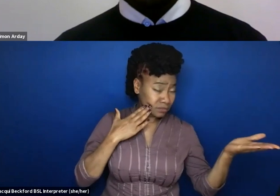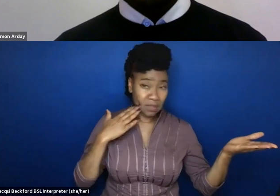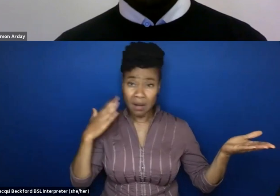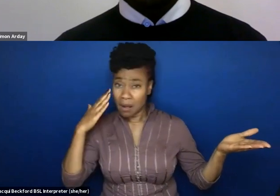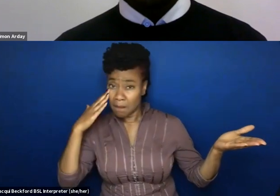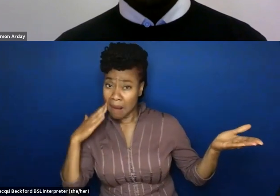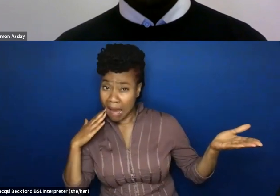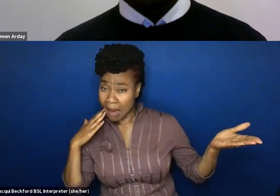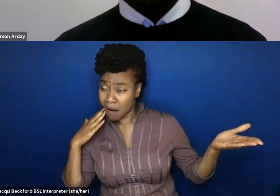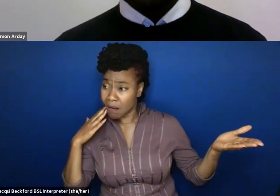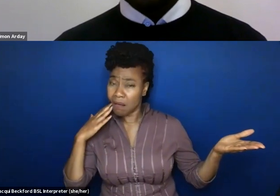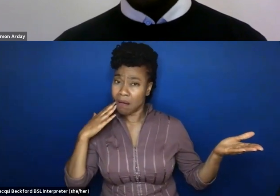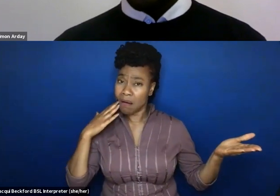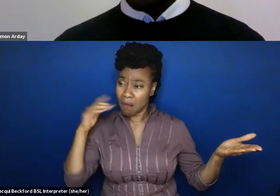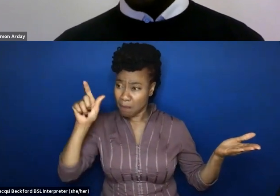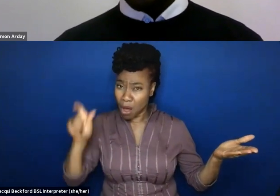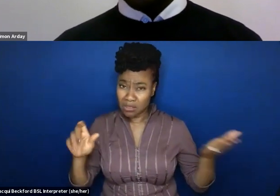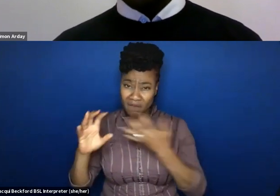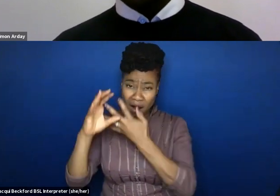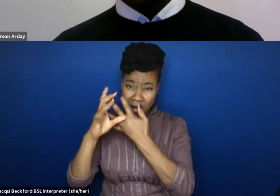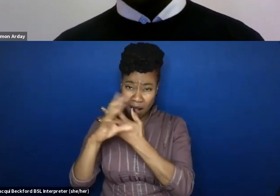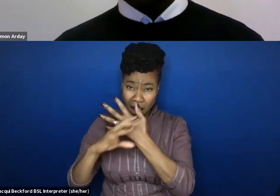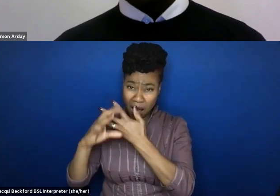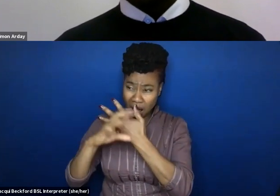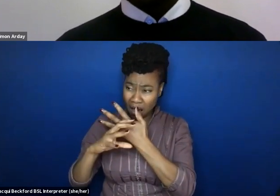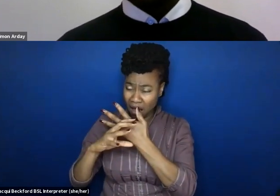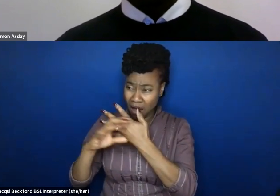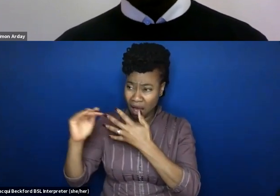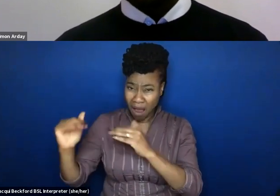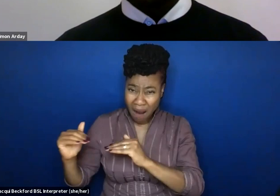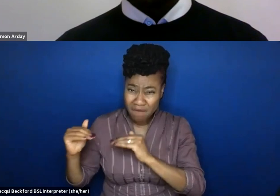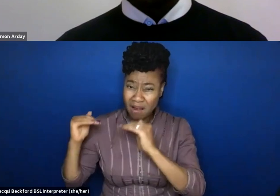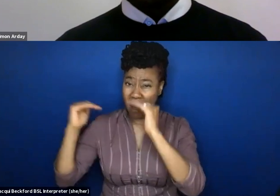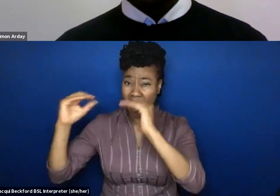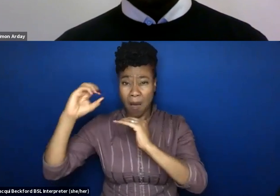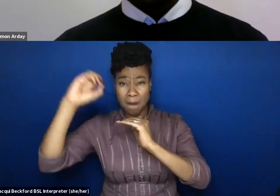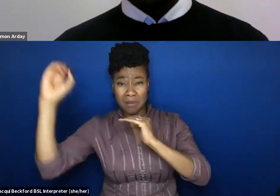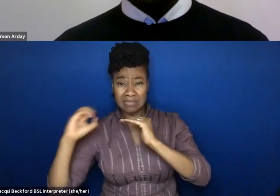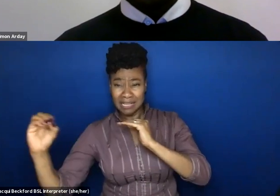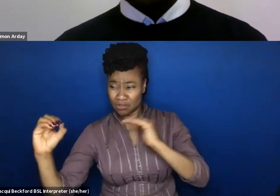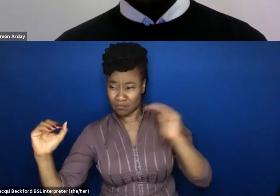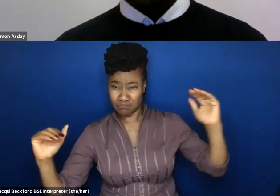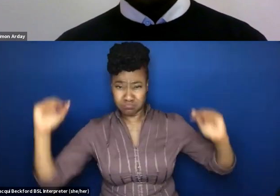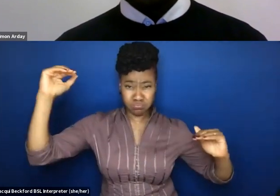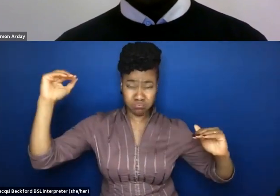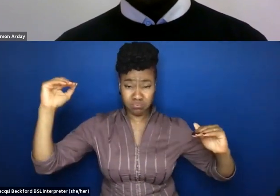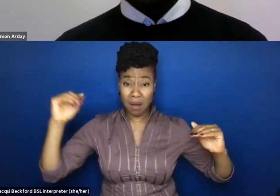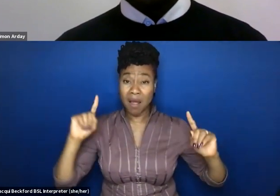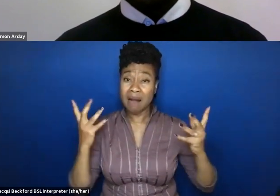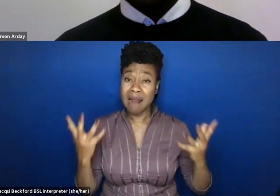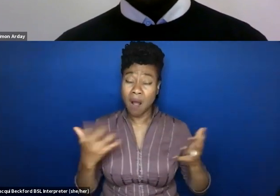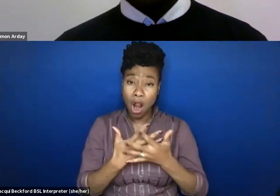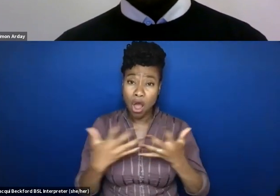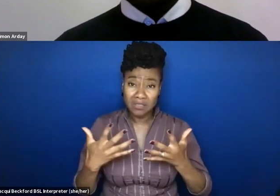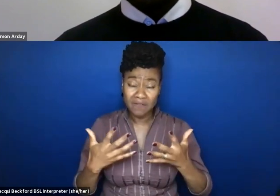you know, it really is concerning, because there's a lot of gang crime now, a lot of bereavement, a lot of shooting, a lot of